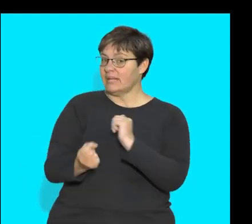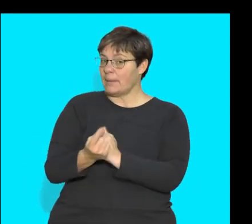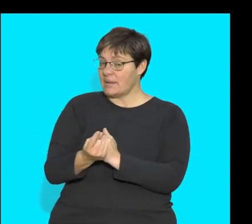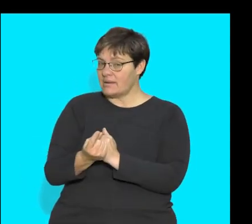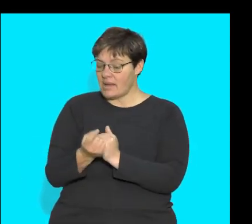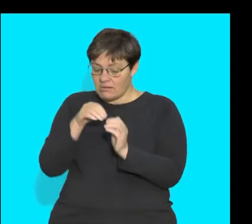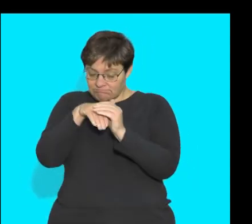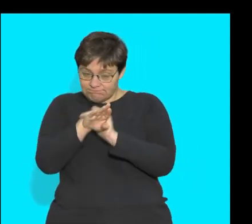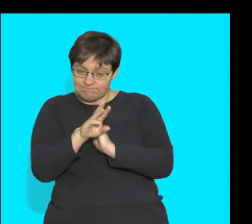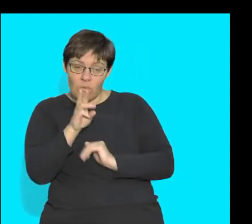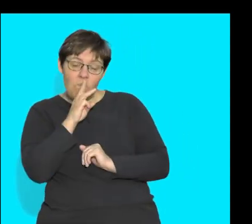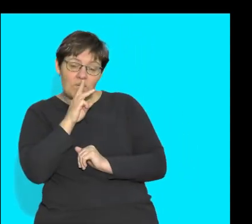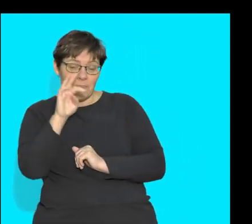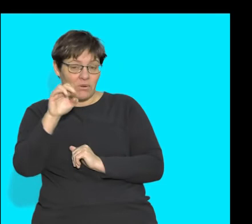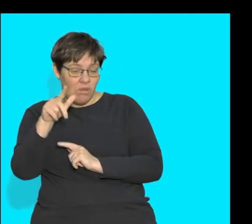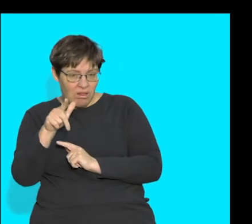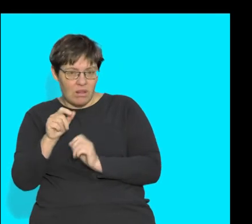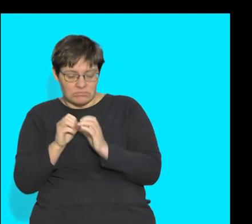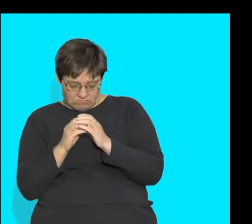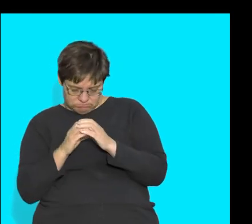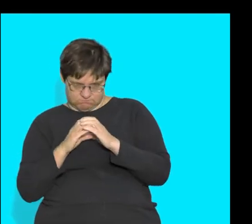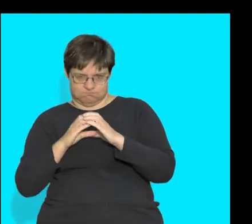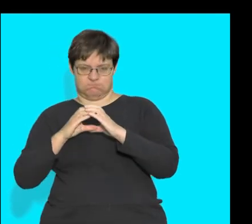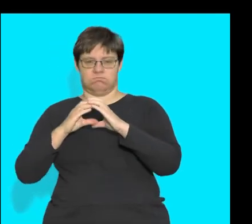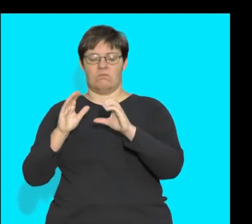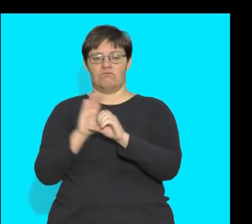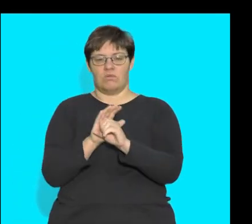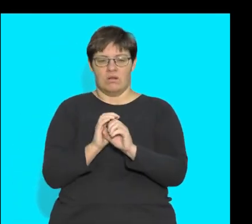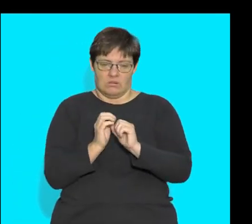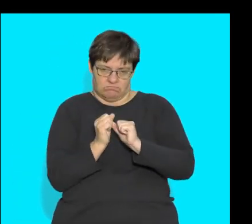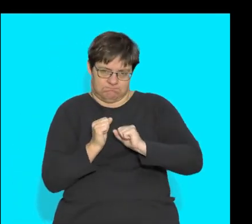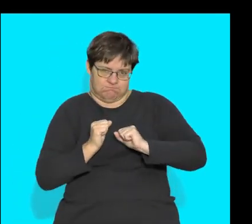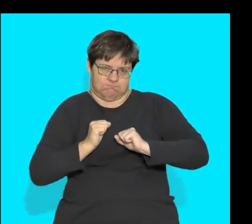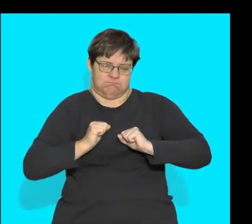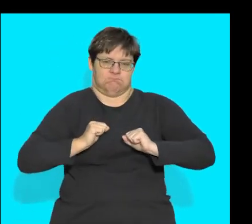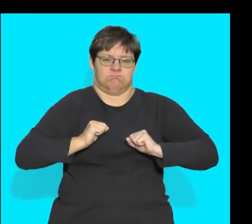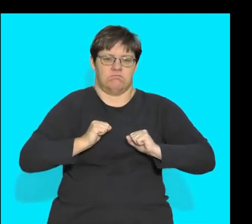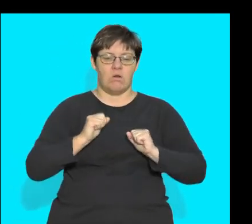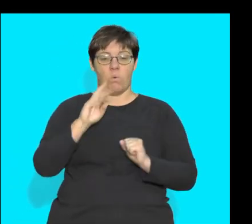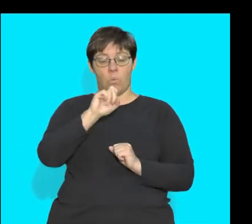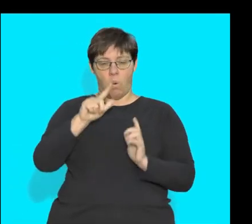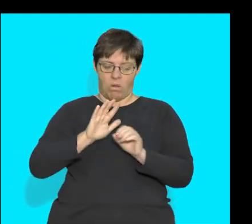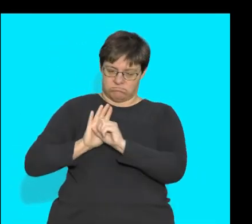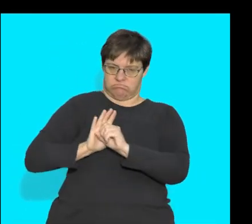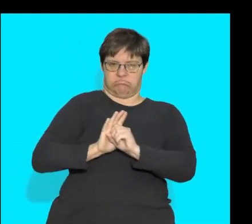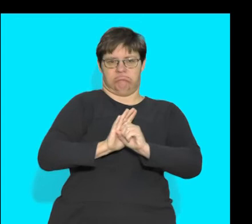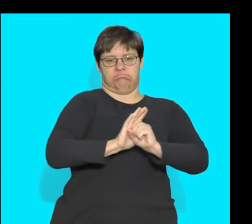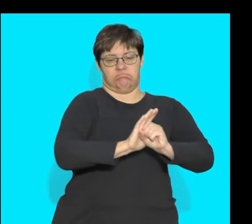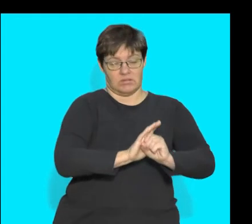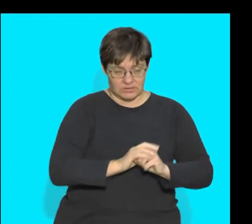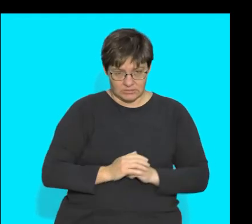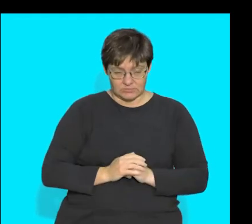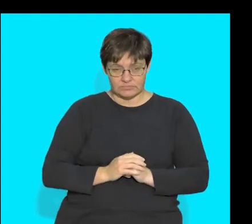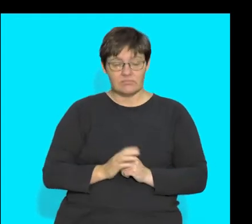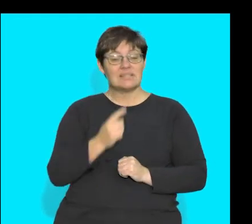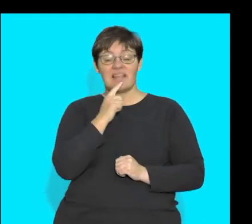is that when it stores it, it fills it up and it pushes against the cell wall. And when